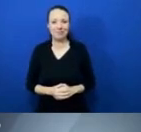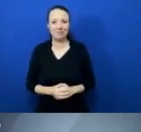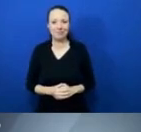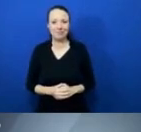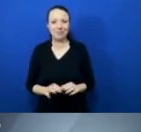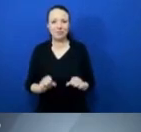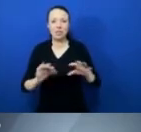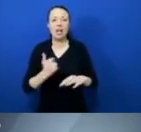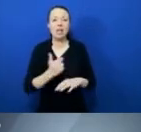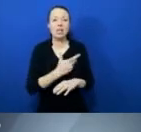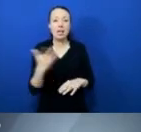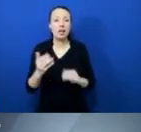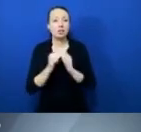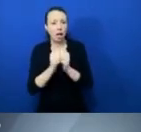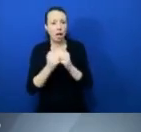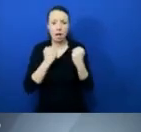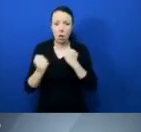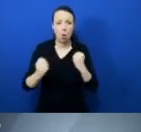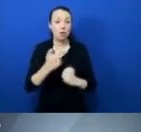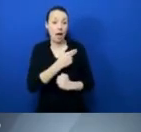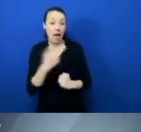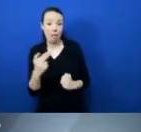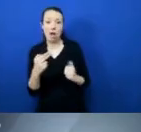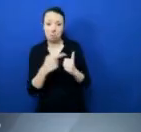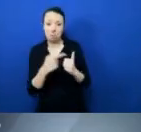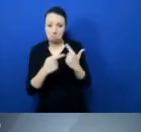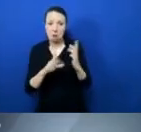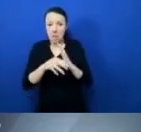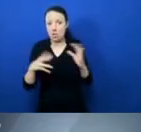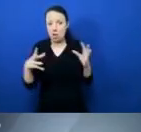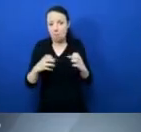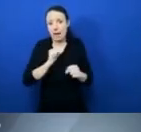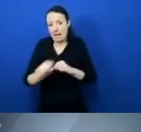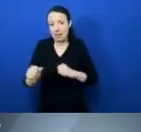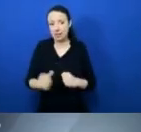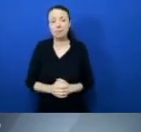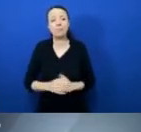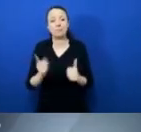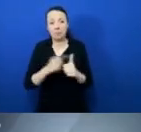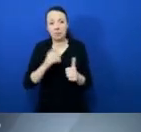Of course, there are some challenges related to that topic. One of them is the